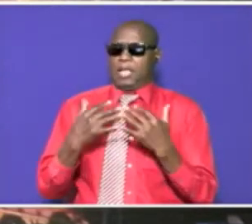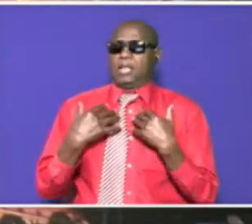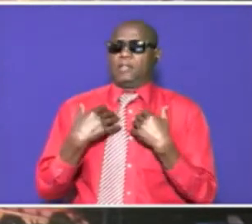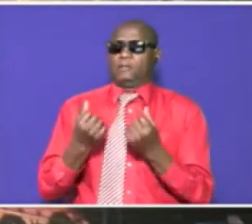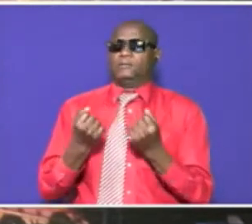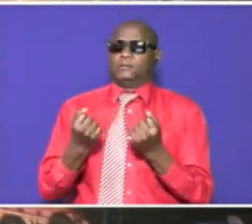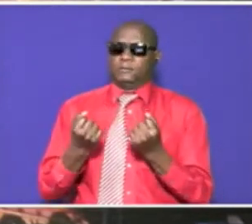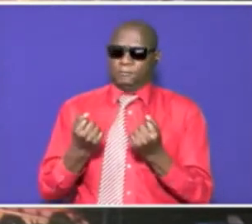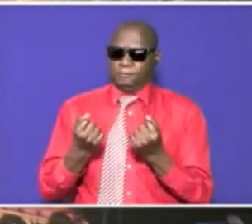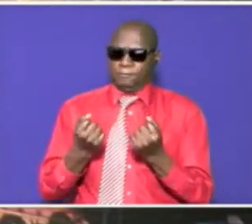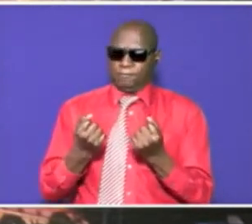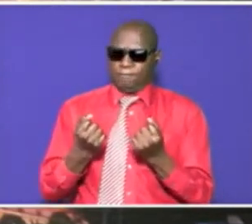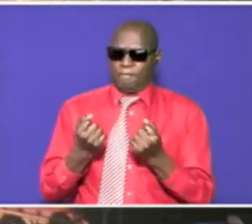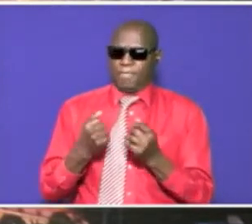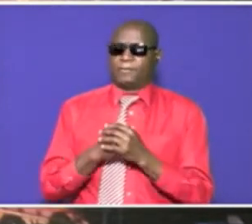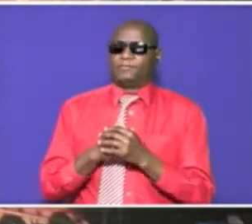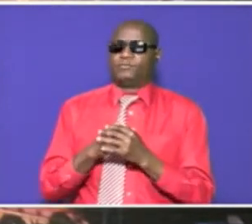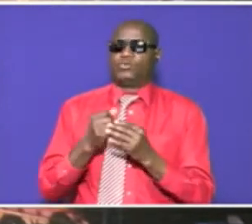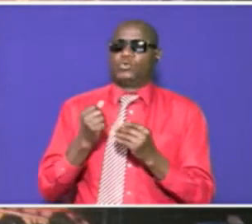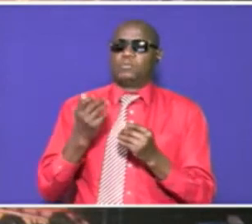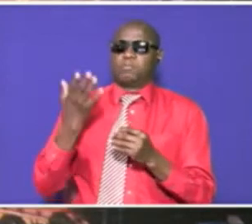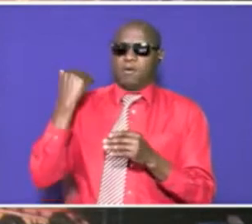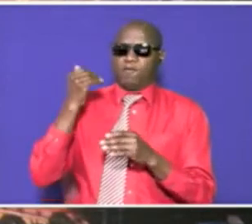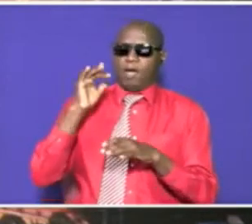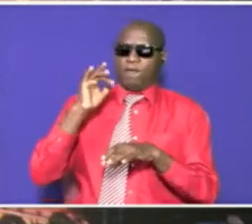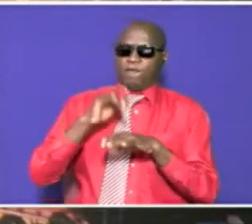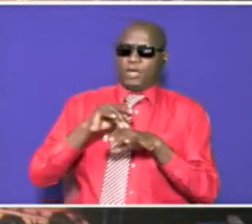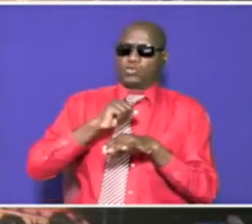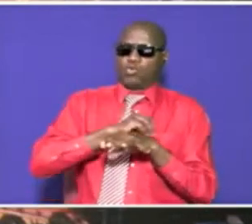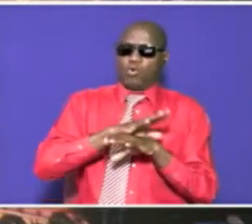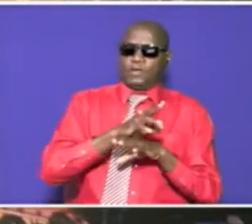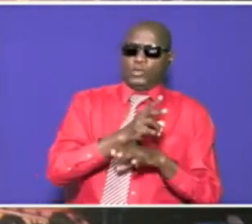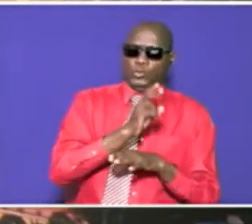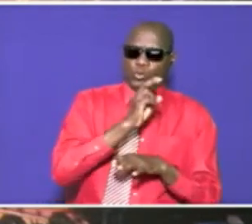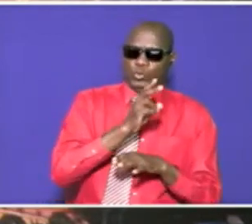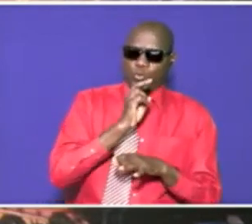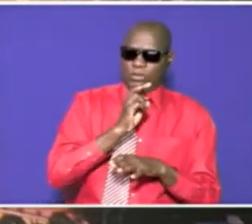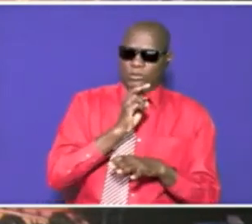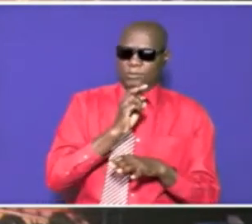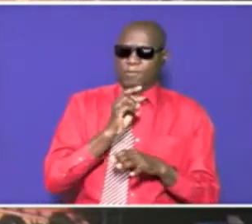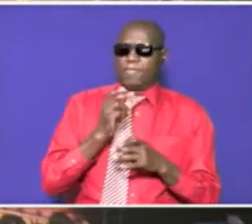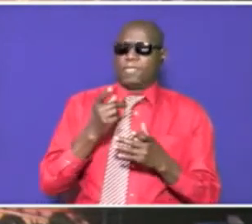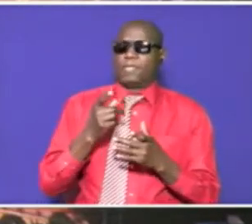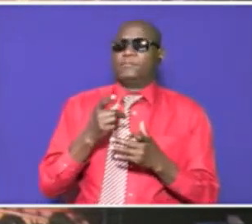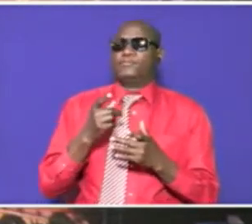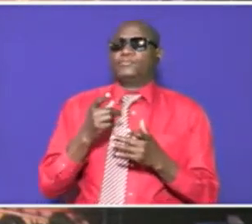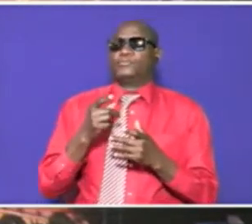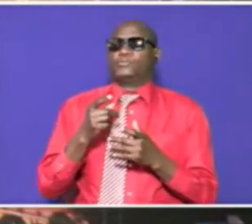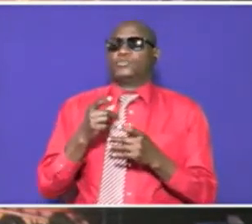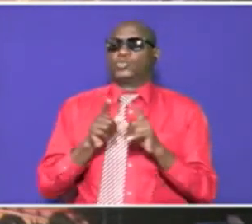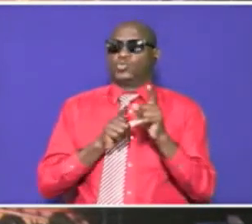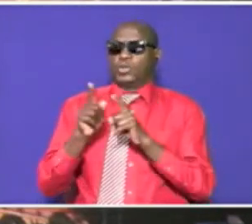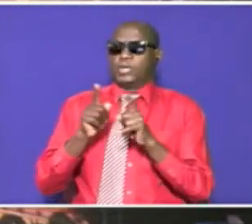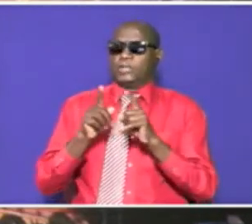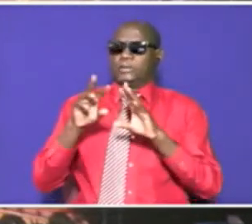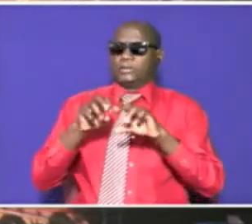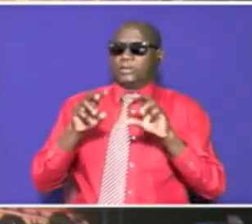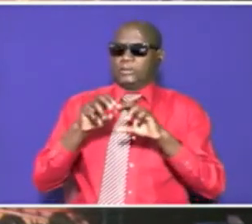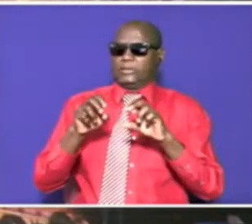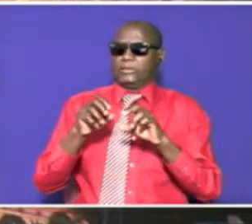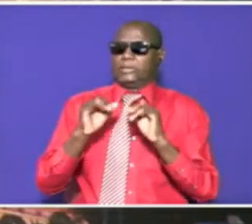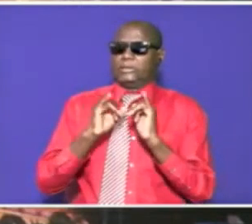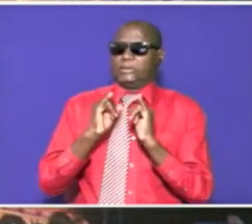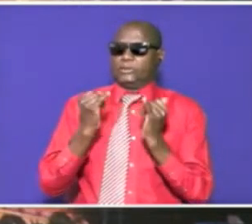two-year slump occasioned by the COVID-19 pandemic in 2020. According to Tourism Research Institute Acting